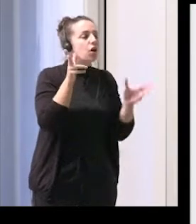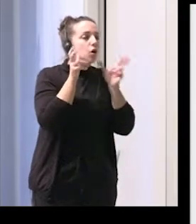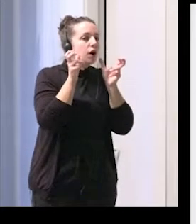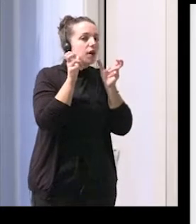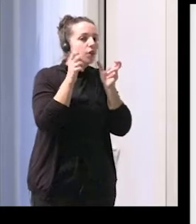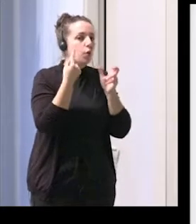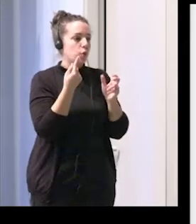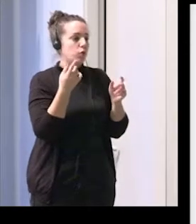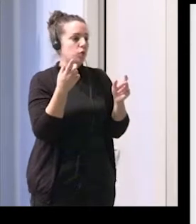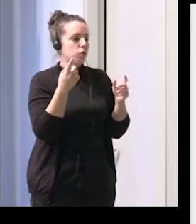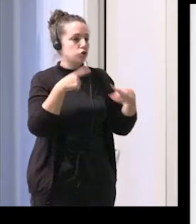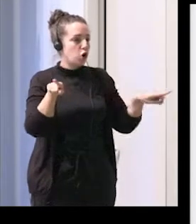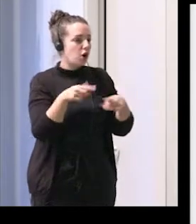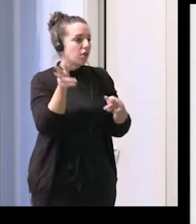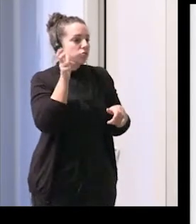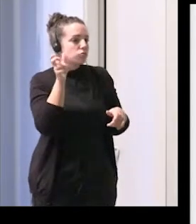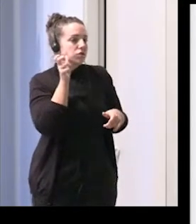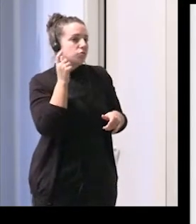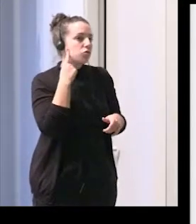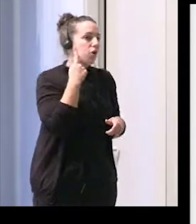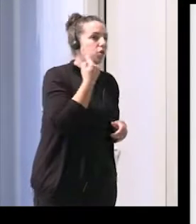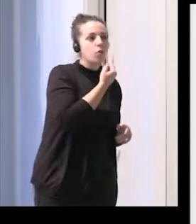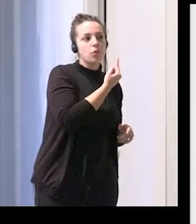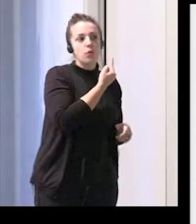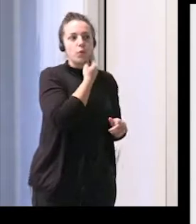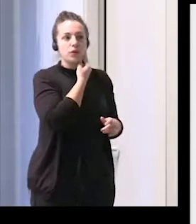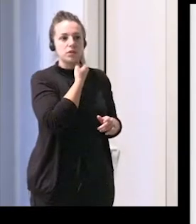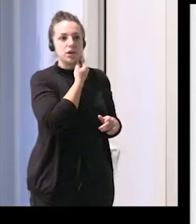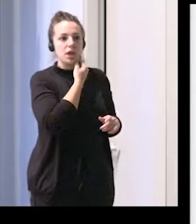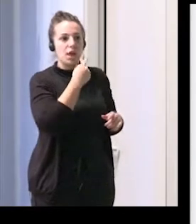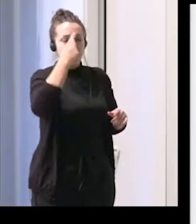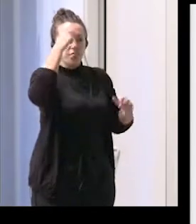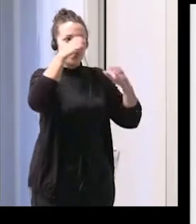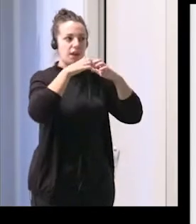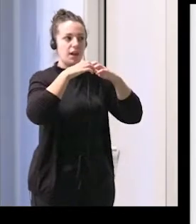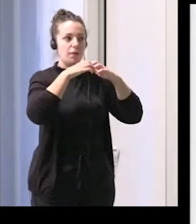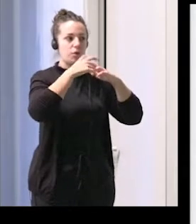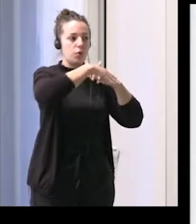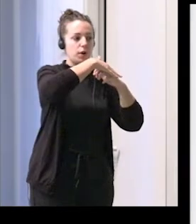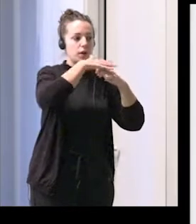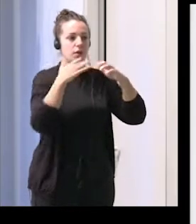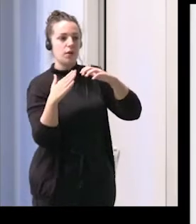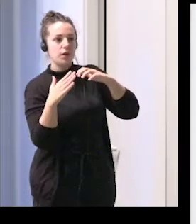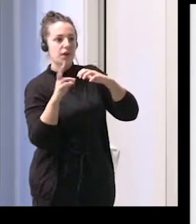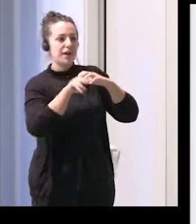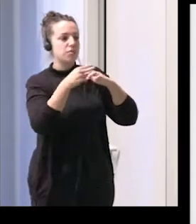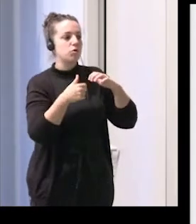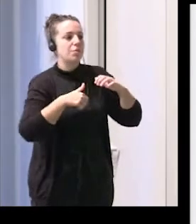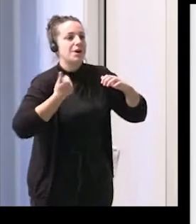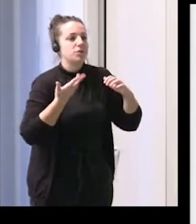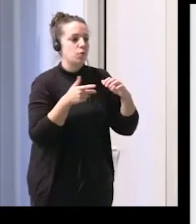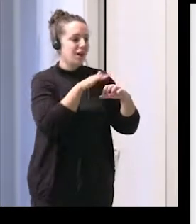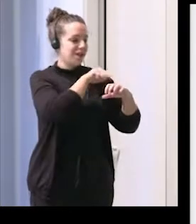ear, which brain, the left or the right, is responding more? So this is